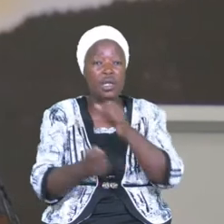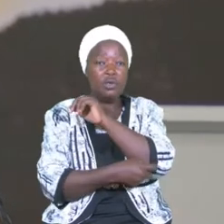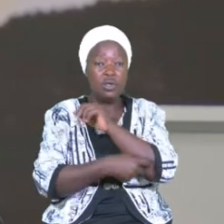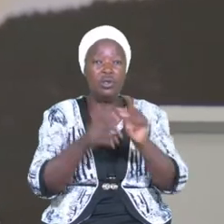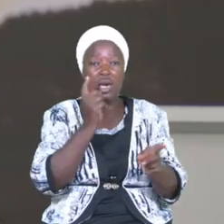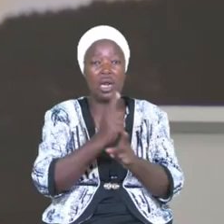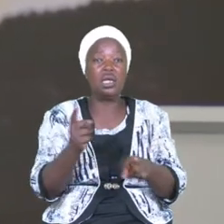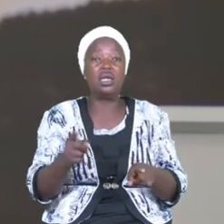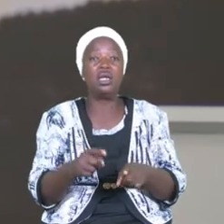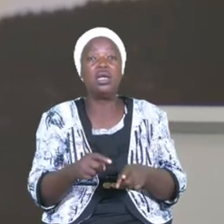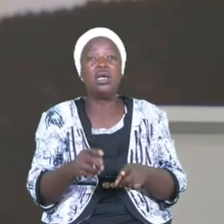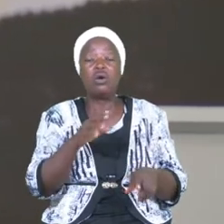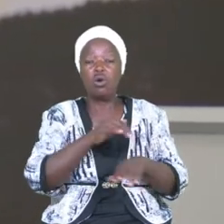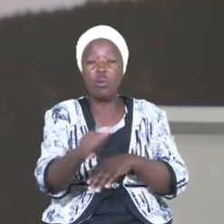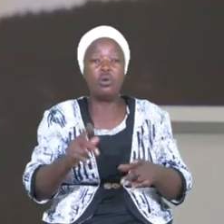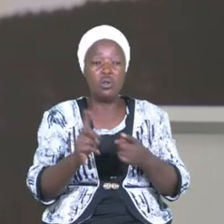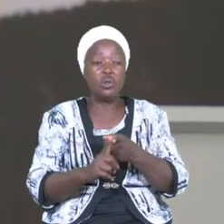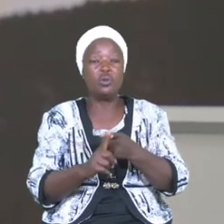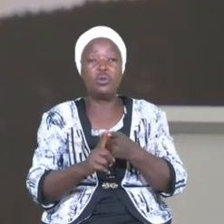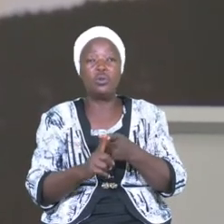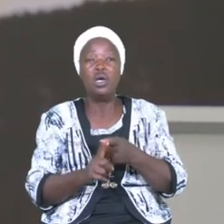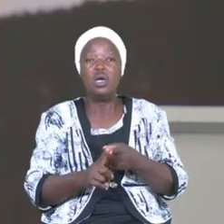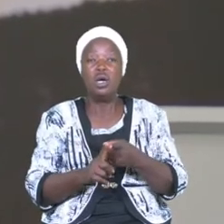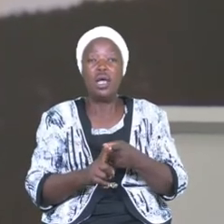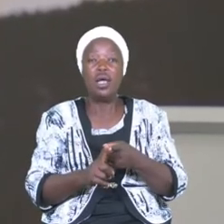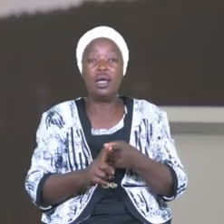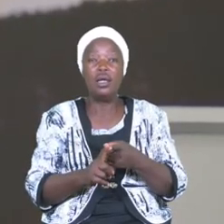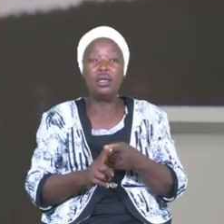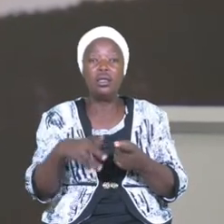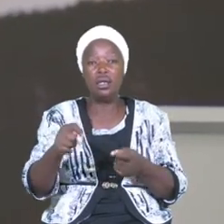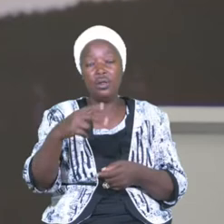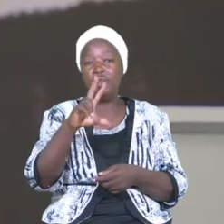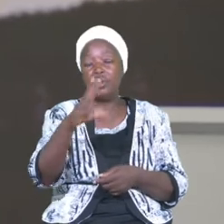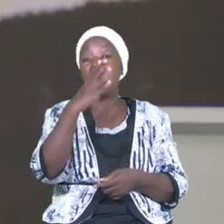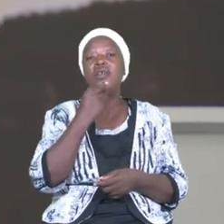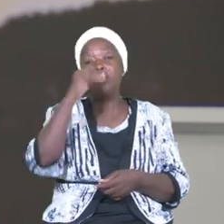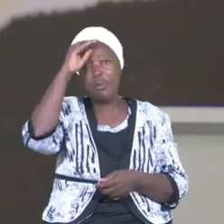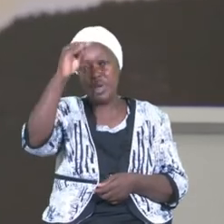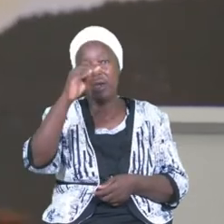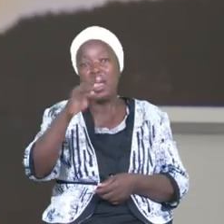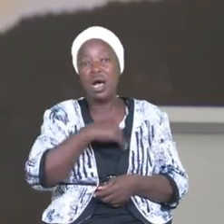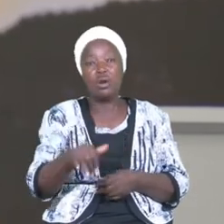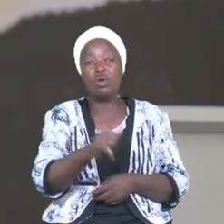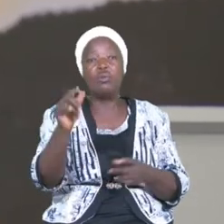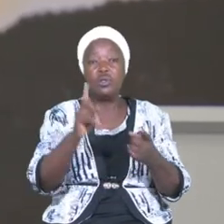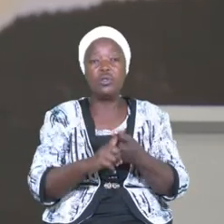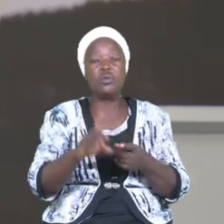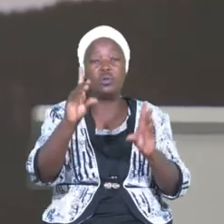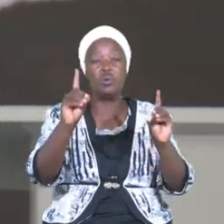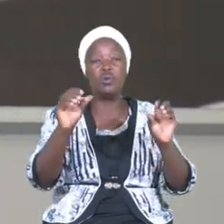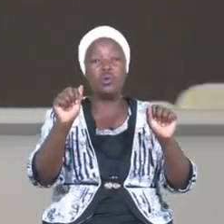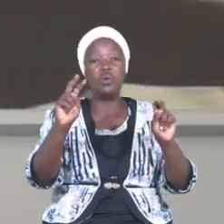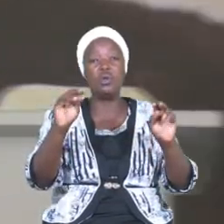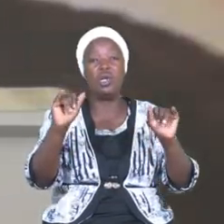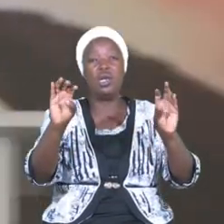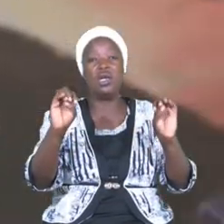Common to Daniel, and he overcame. Common to Ruth, and she overcame.